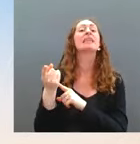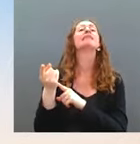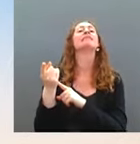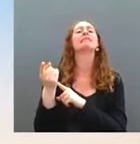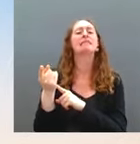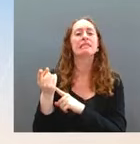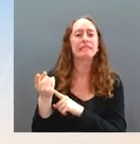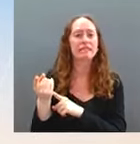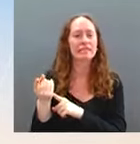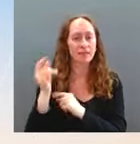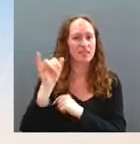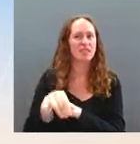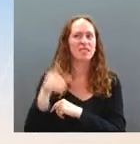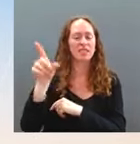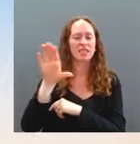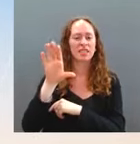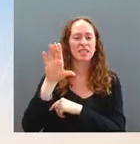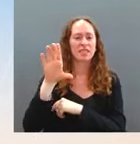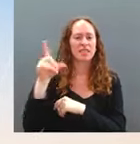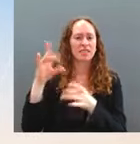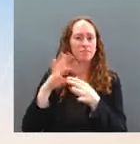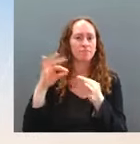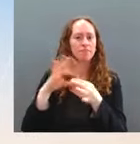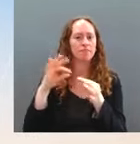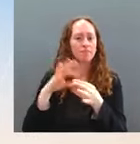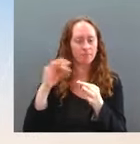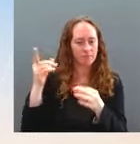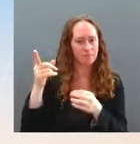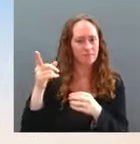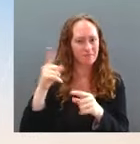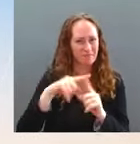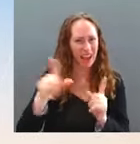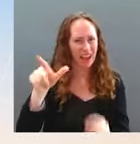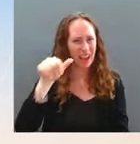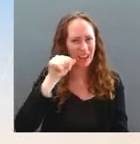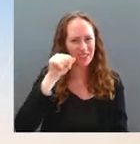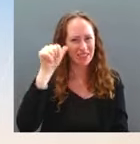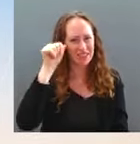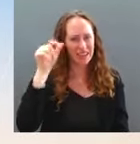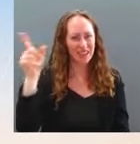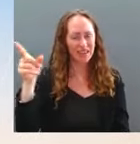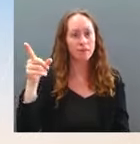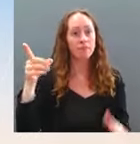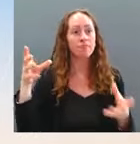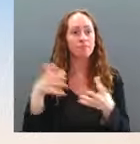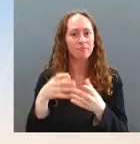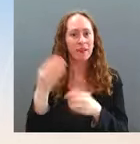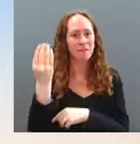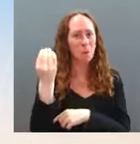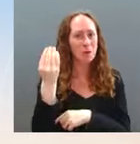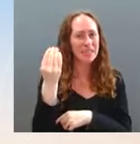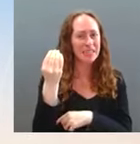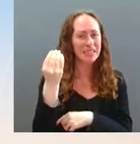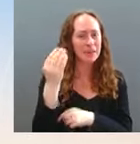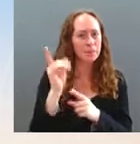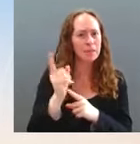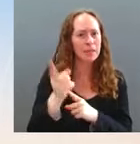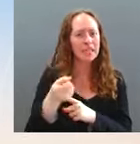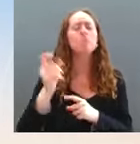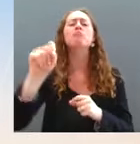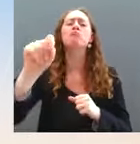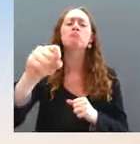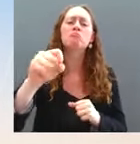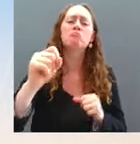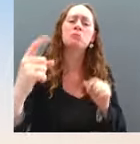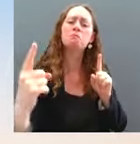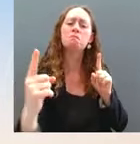day before. So it's the White House position. But she was like 7 feet away. I mean, she was, as far as here. So So it's the White House position that